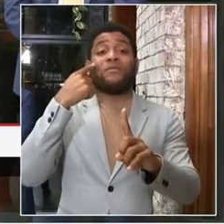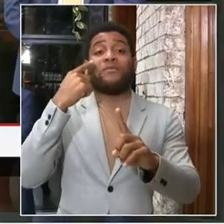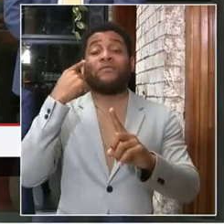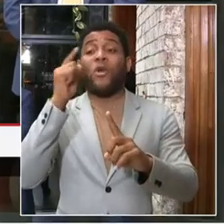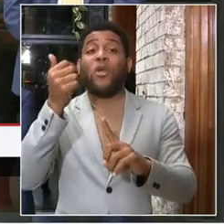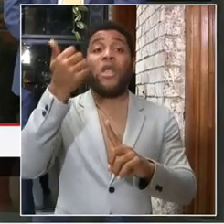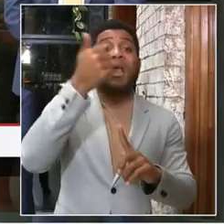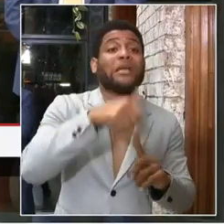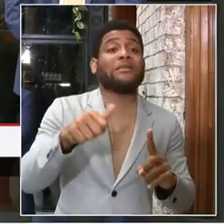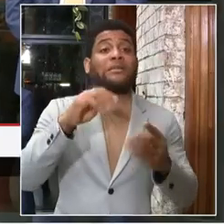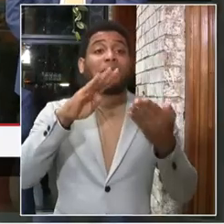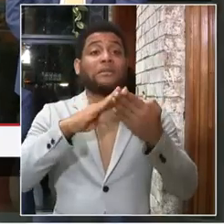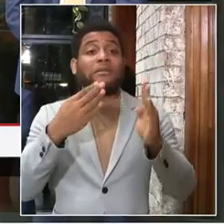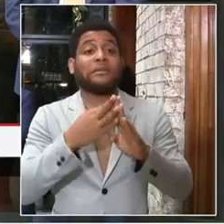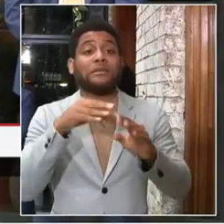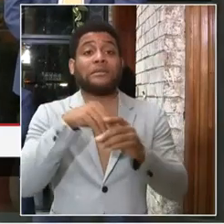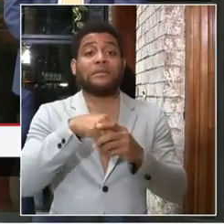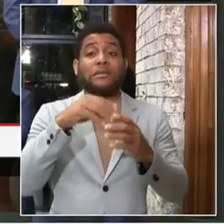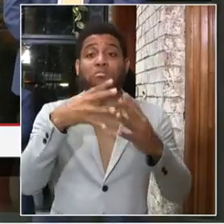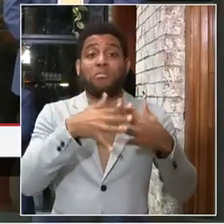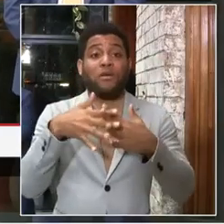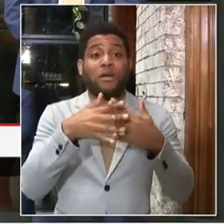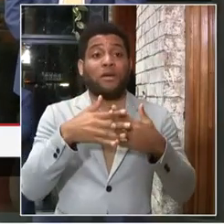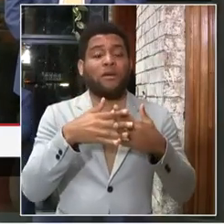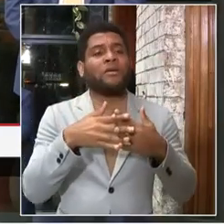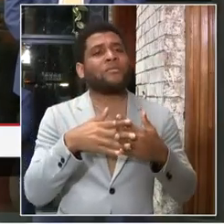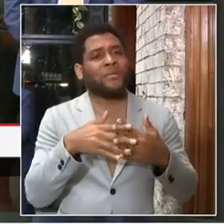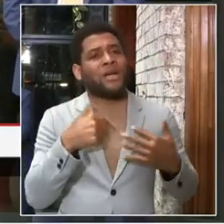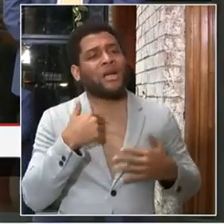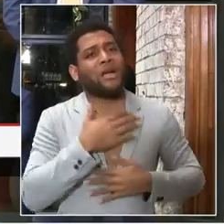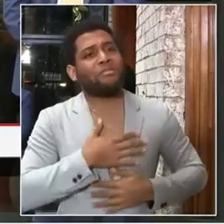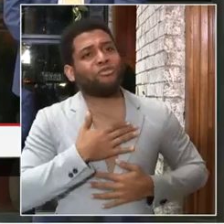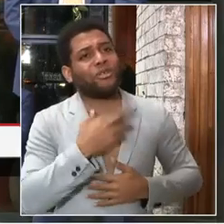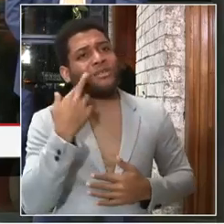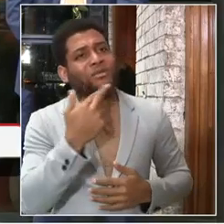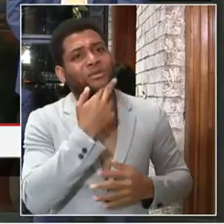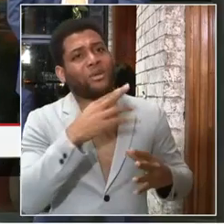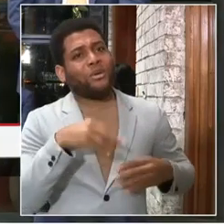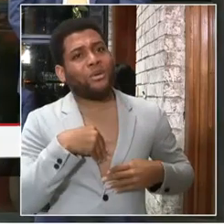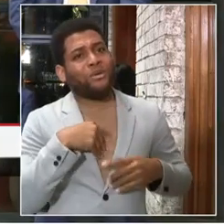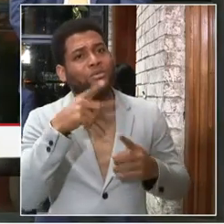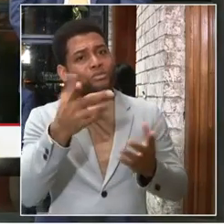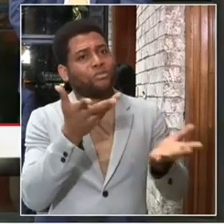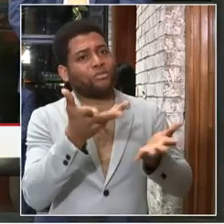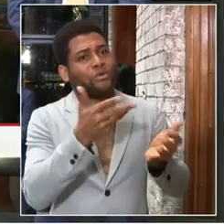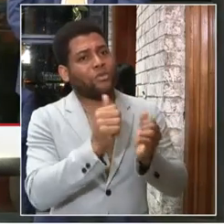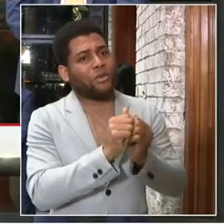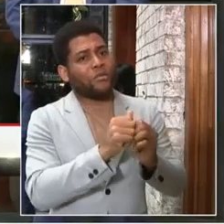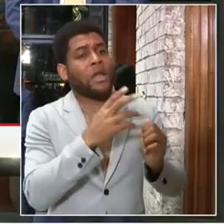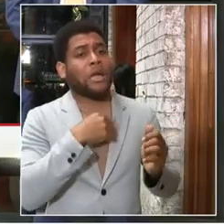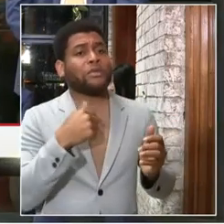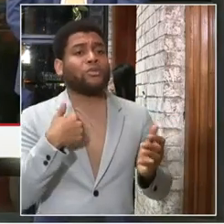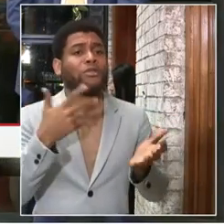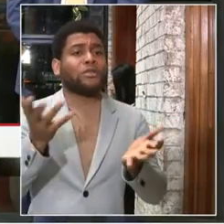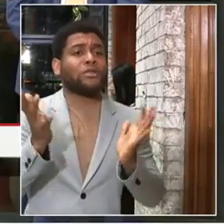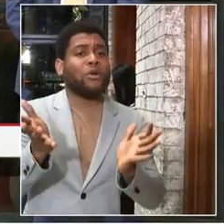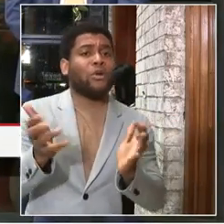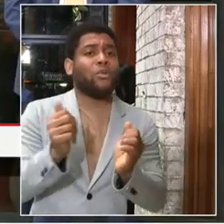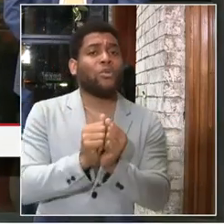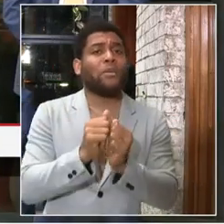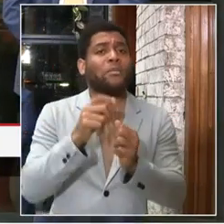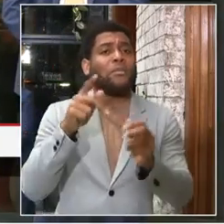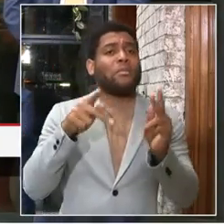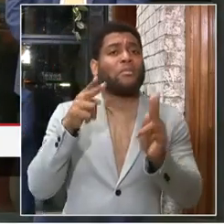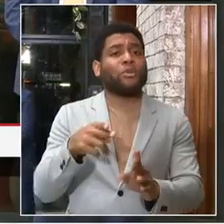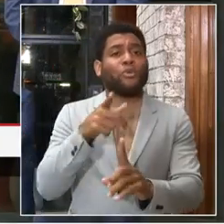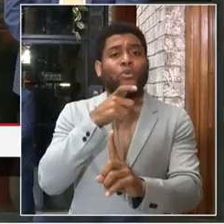appreciate the restaurant owners that you spoke to, but you can also speak to a lot more who are making decisions about opening. I was